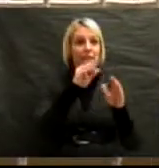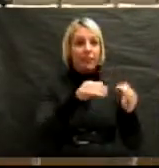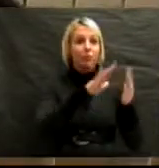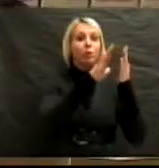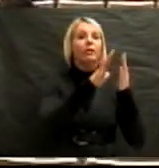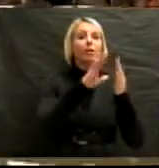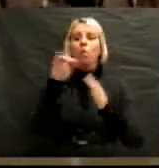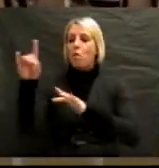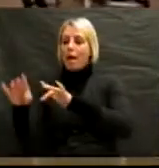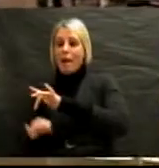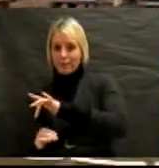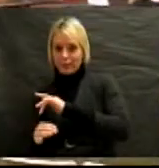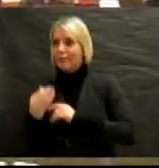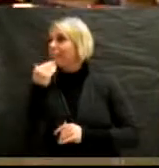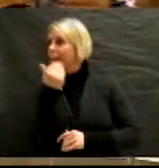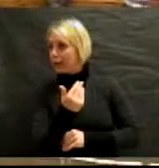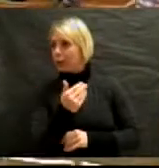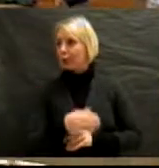Allegiance. I